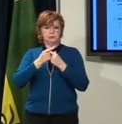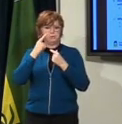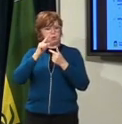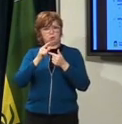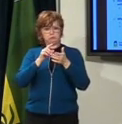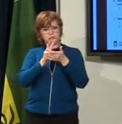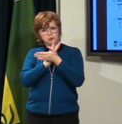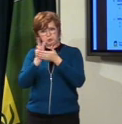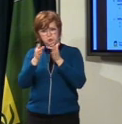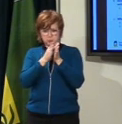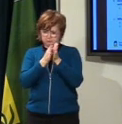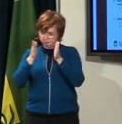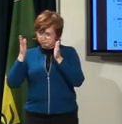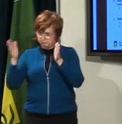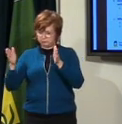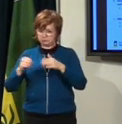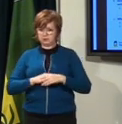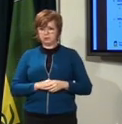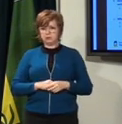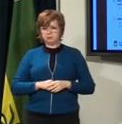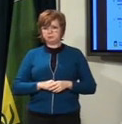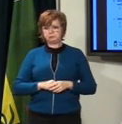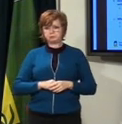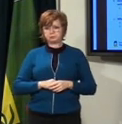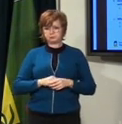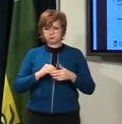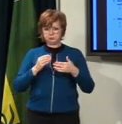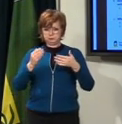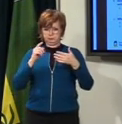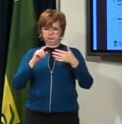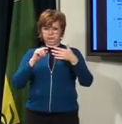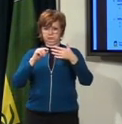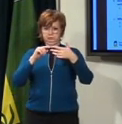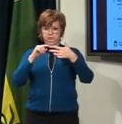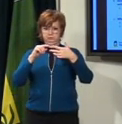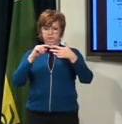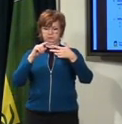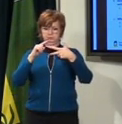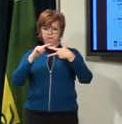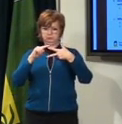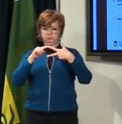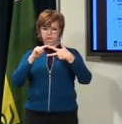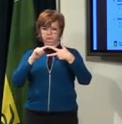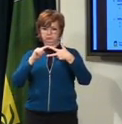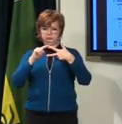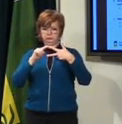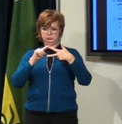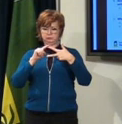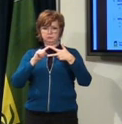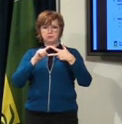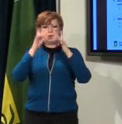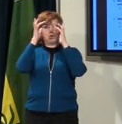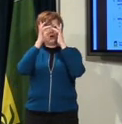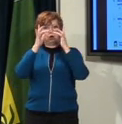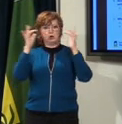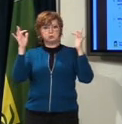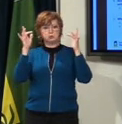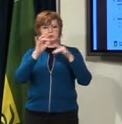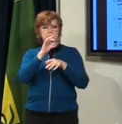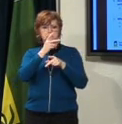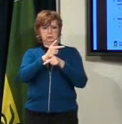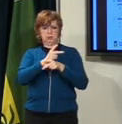weeks. On our acute care surge, we've identified a target of 250 COVID